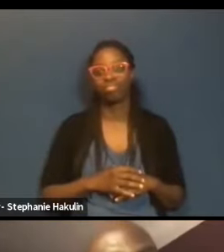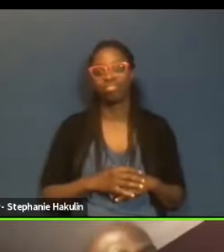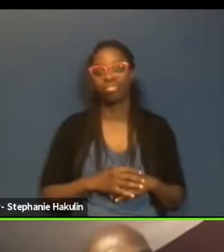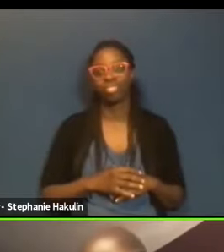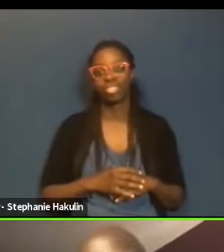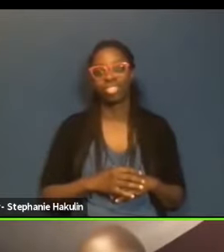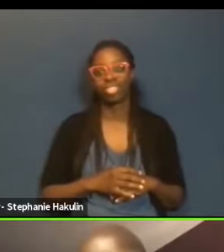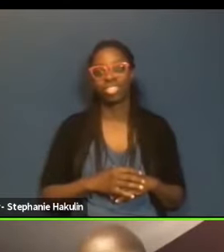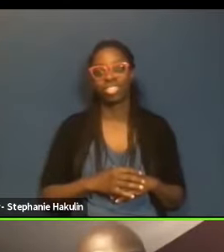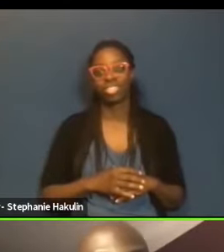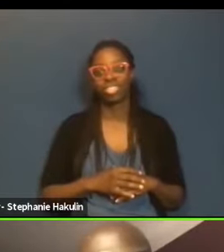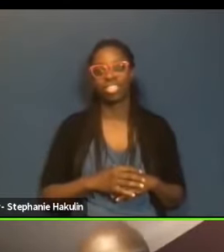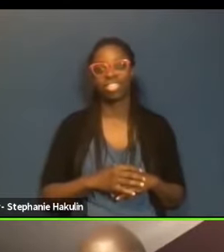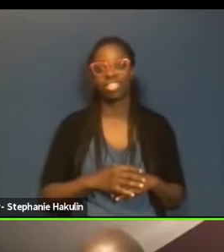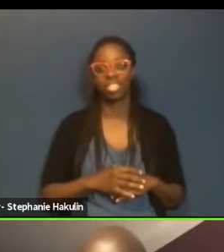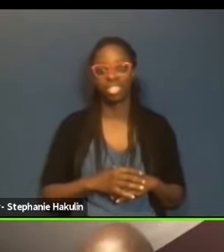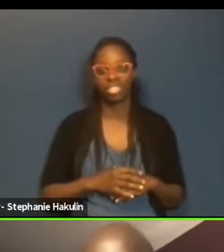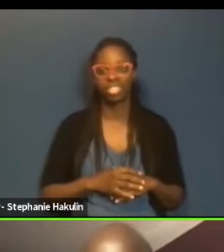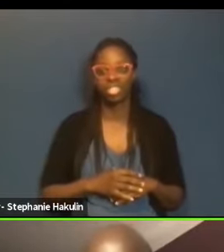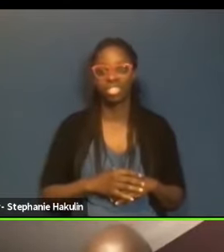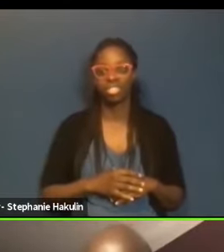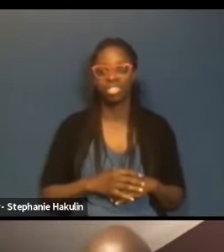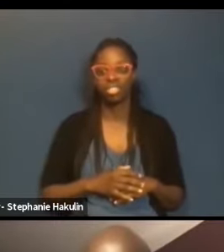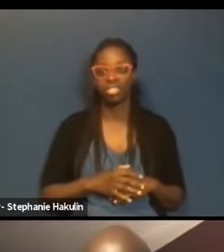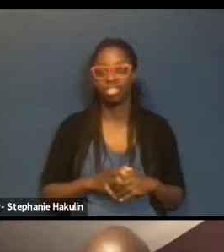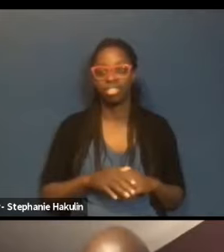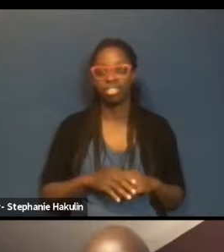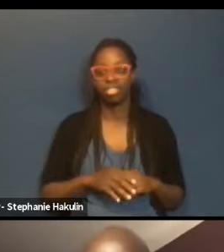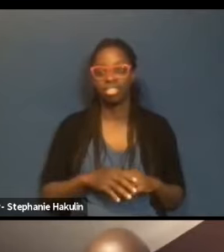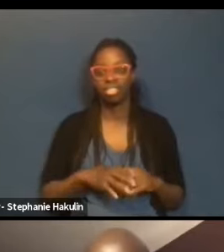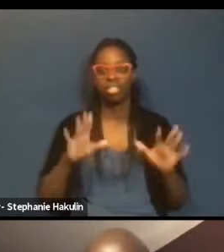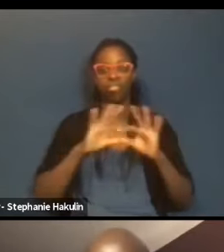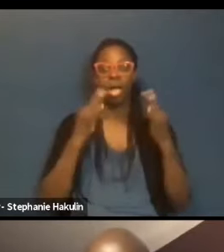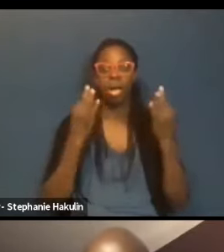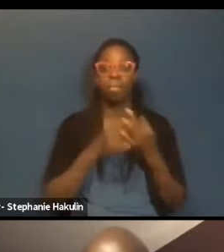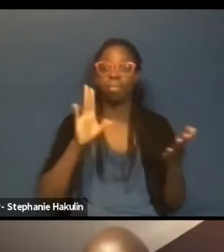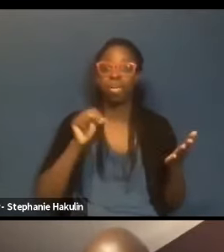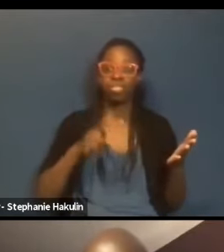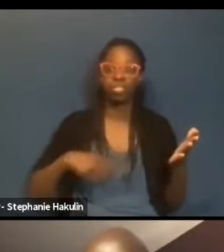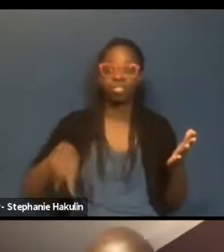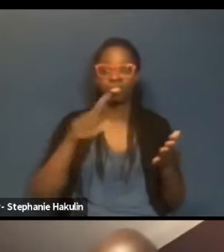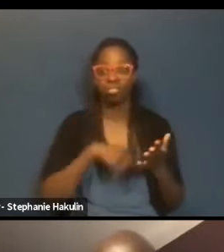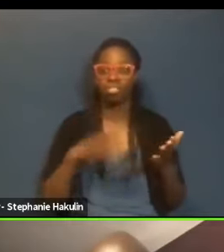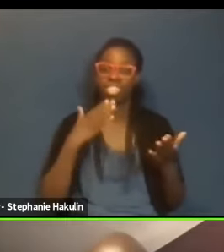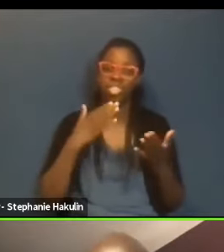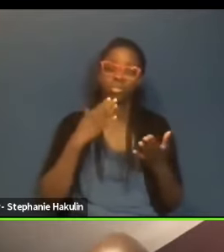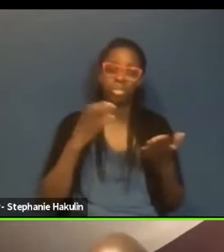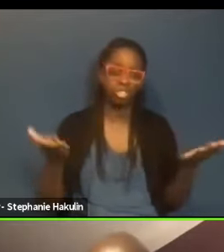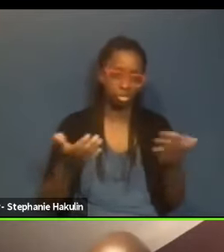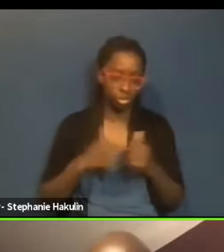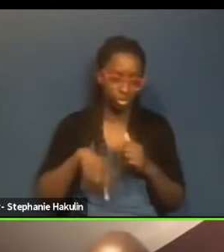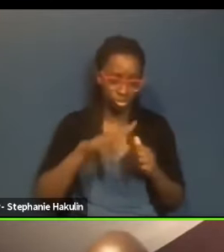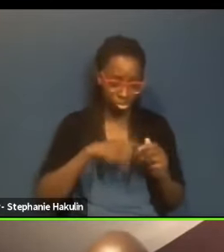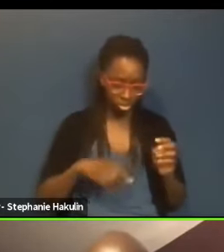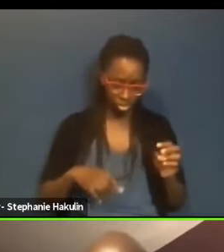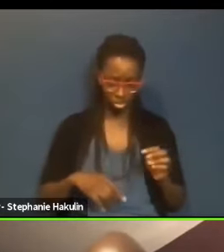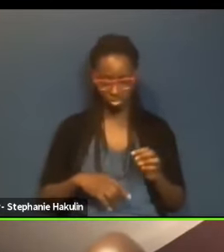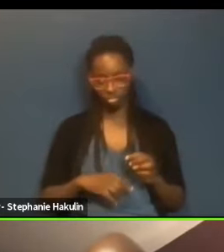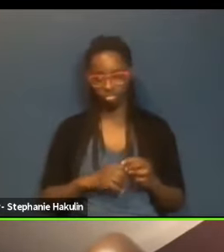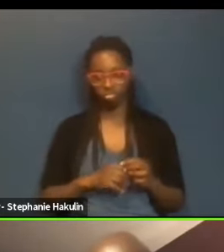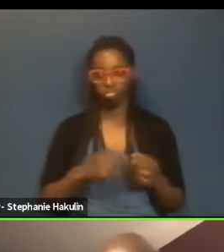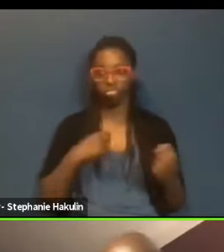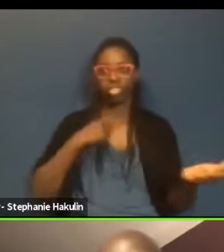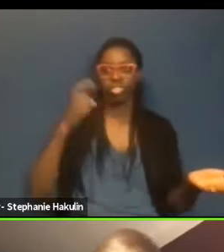has been an honor, family, to be here with you. Thank you. Thank you. Dag. Shout out to Dion Decibels. Shout out. You know what I'm